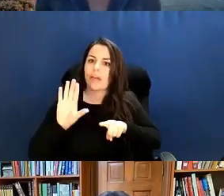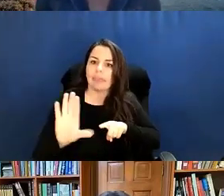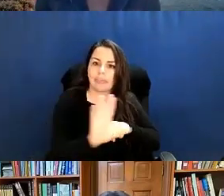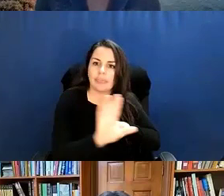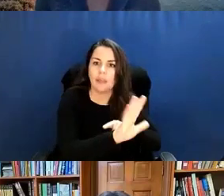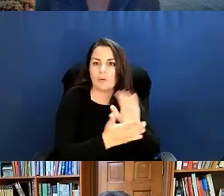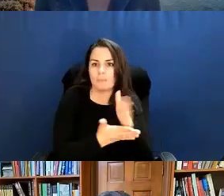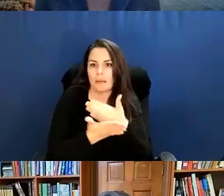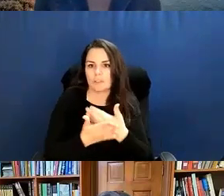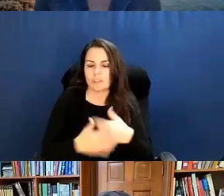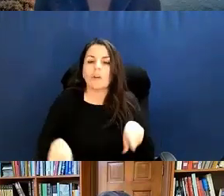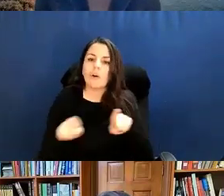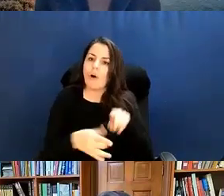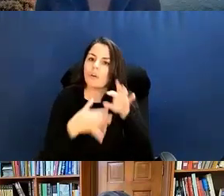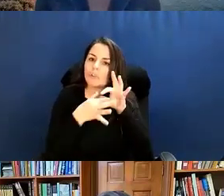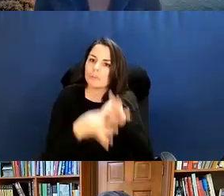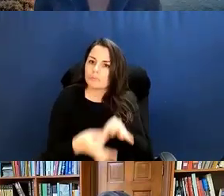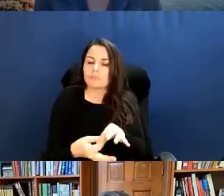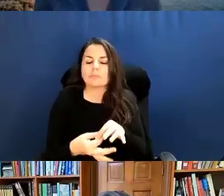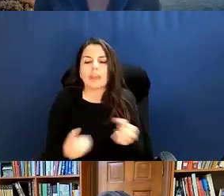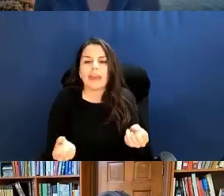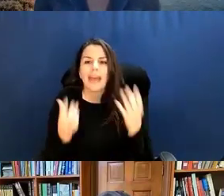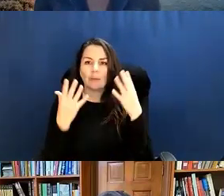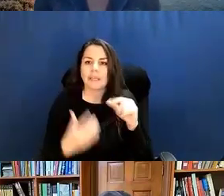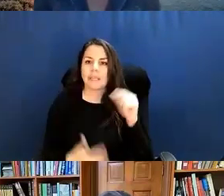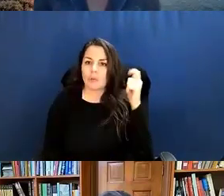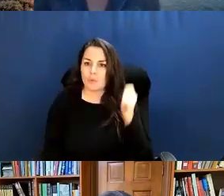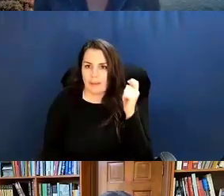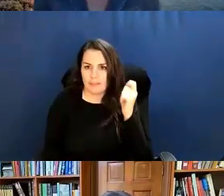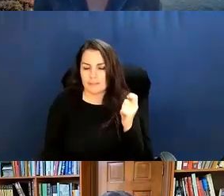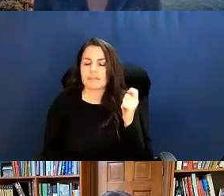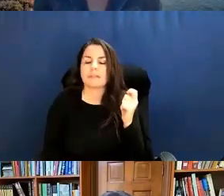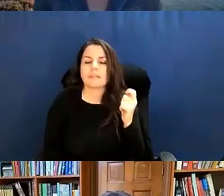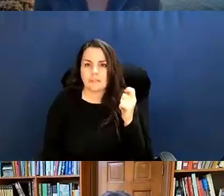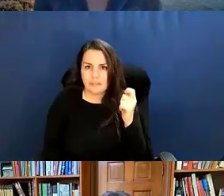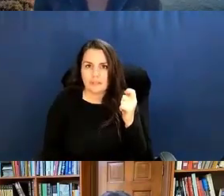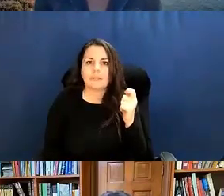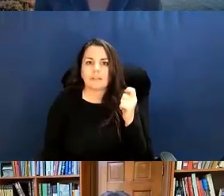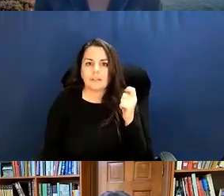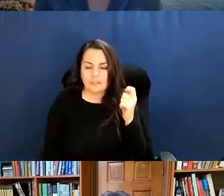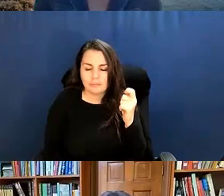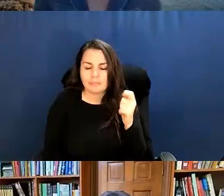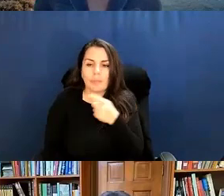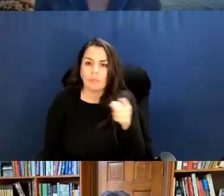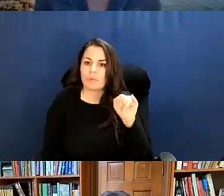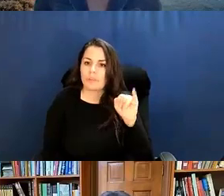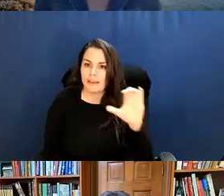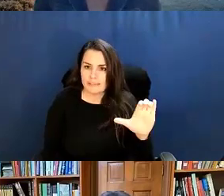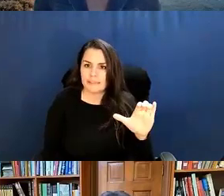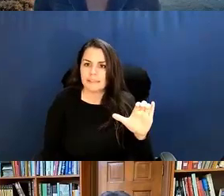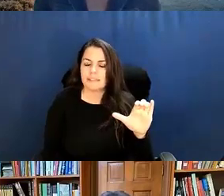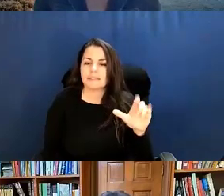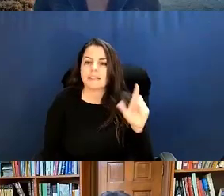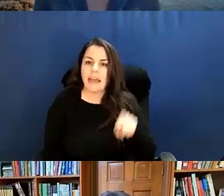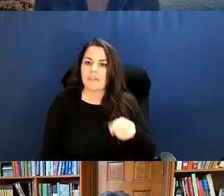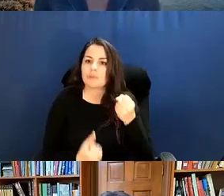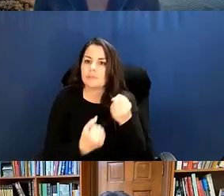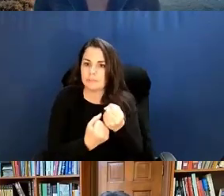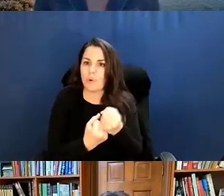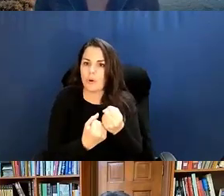those training slots as possible. So we have a much more liberal, flexible plan